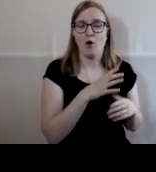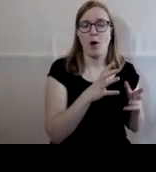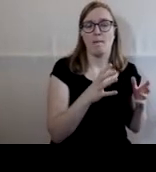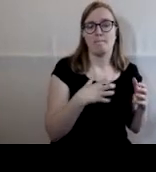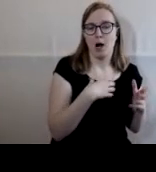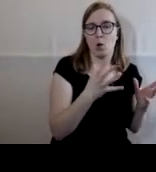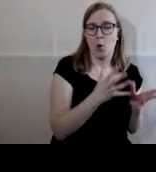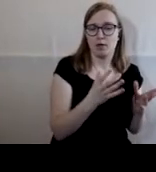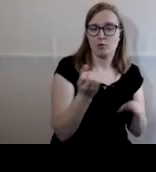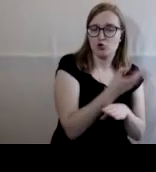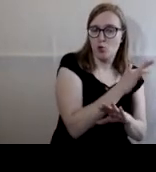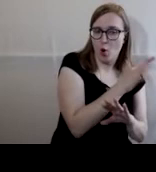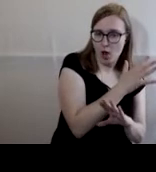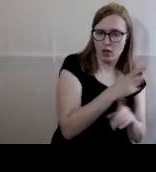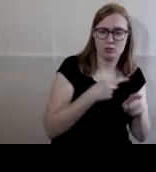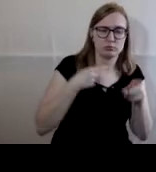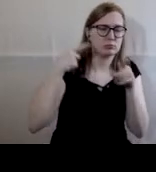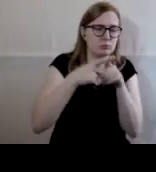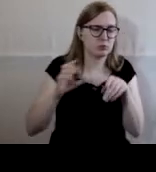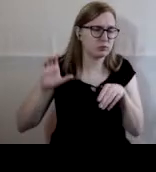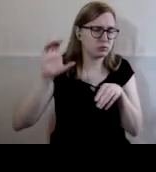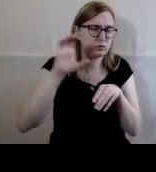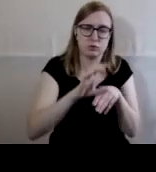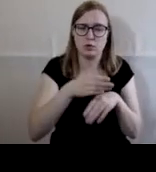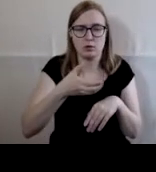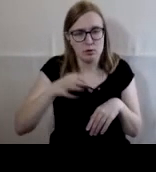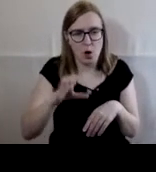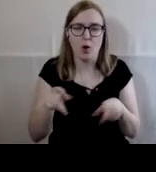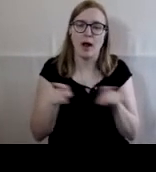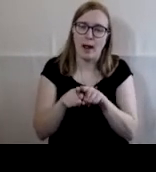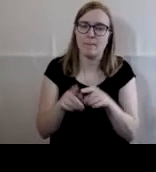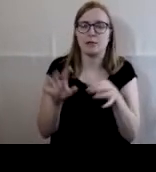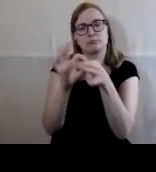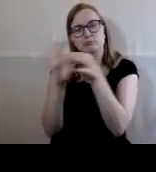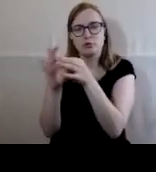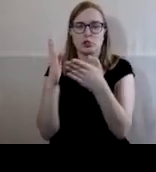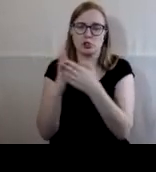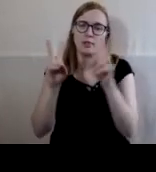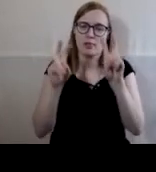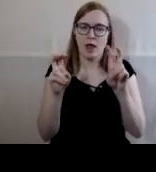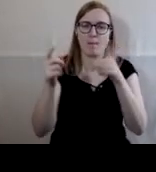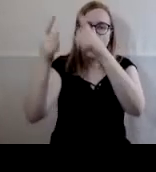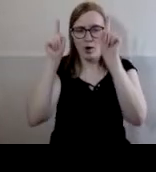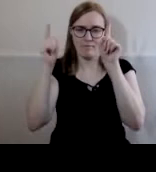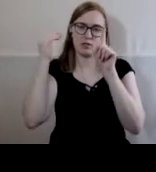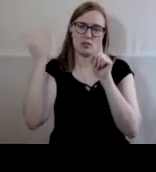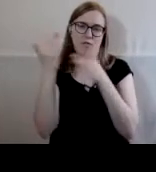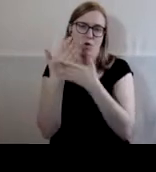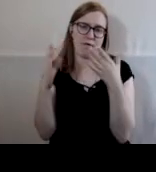and which has a direct correlation with high-level tertiary courses, engineering, medicine, law, the kind of